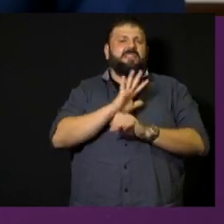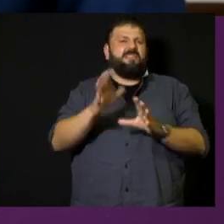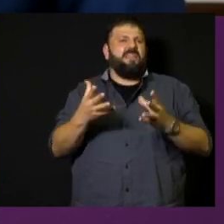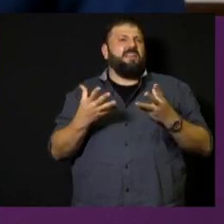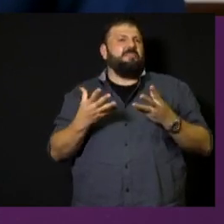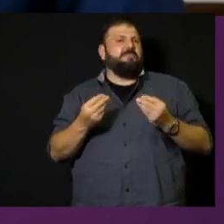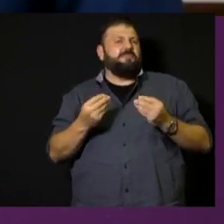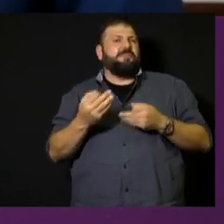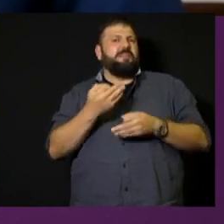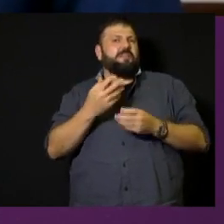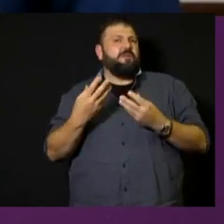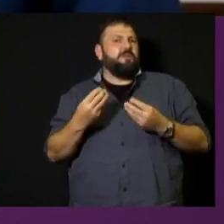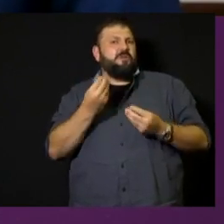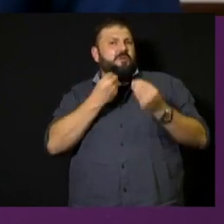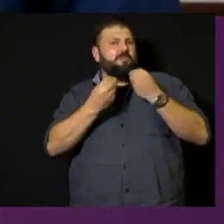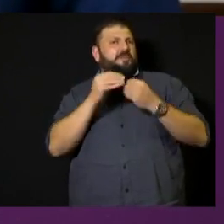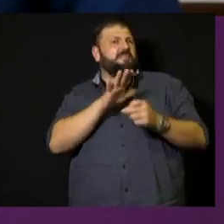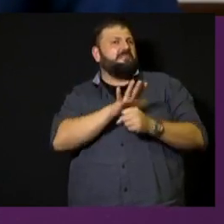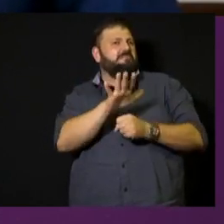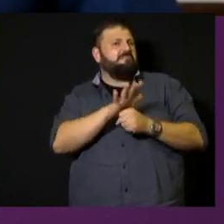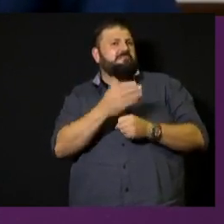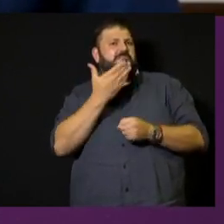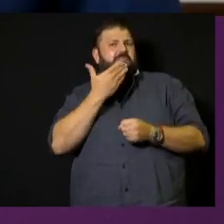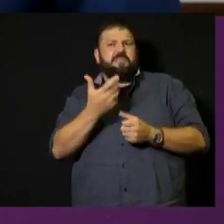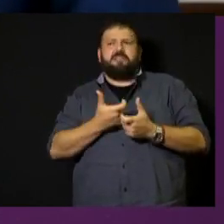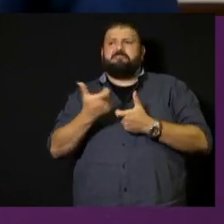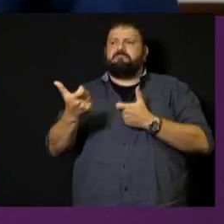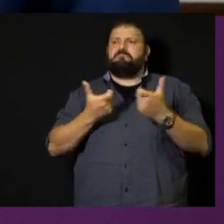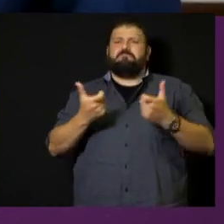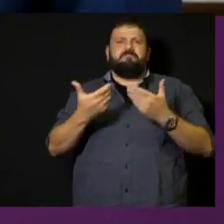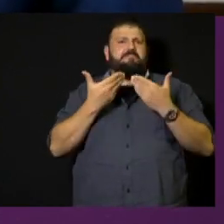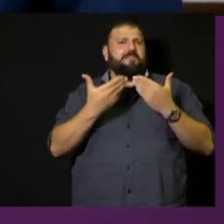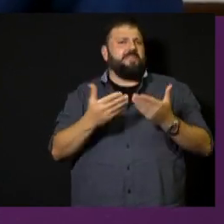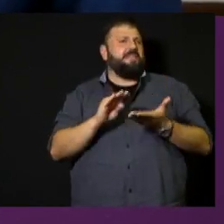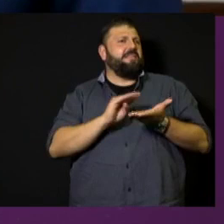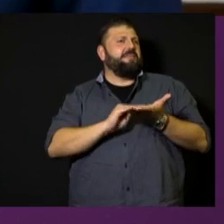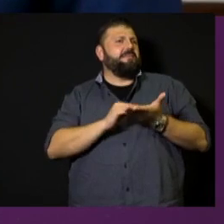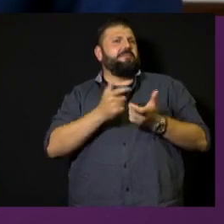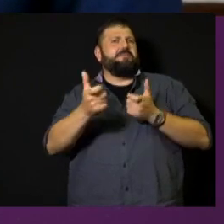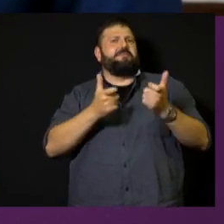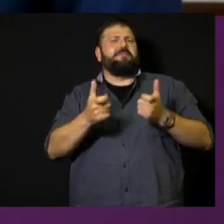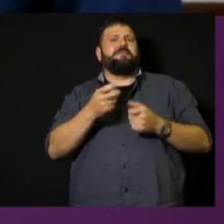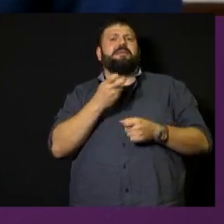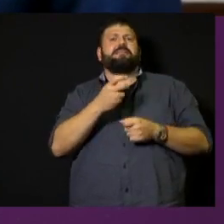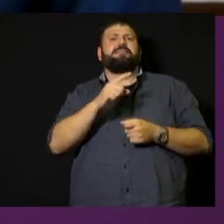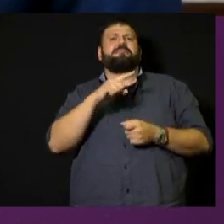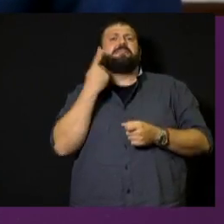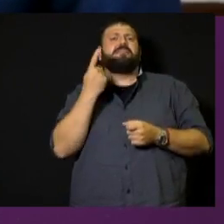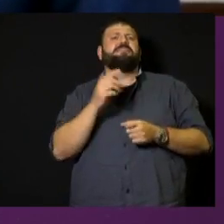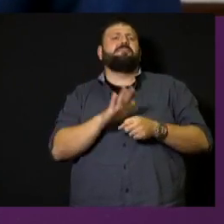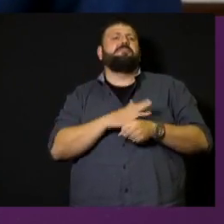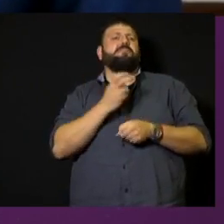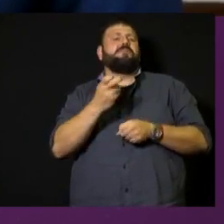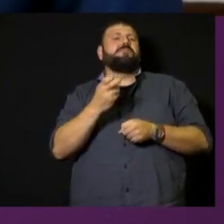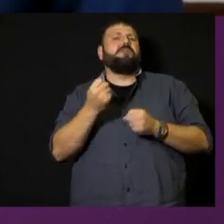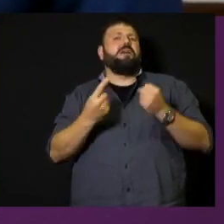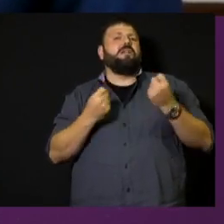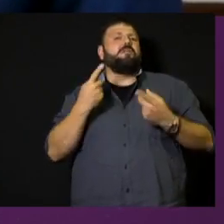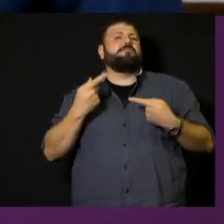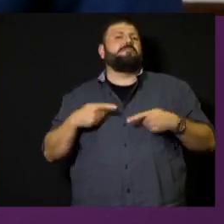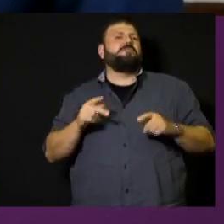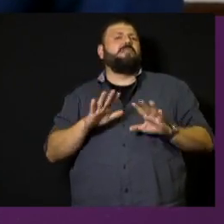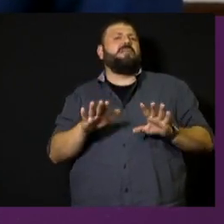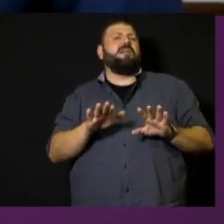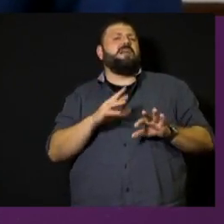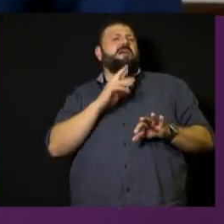is full, there's enough money, there's money to pay the bills, you have money in your accounts, and you start